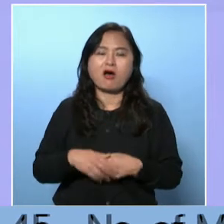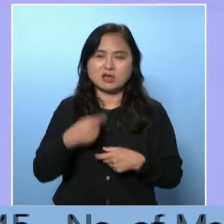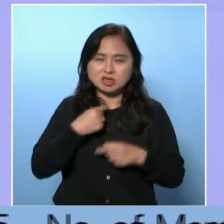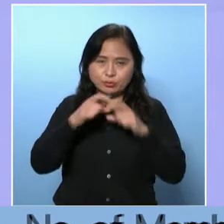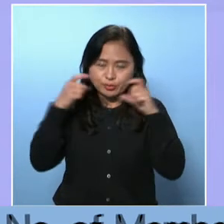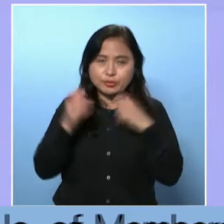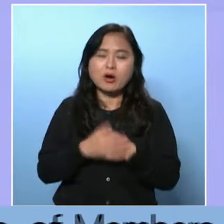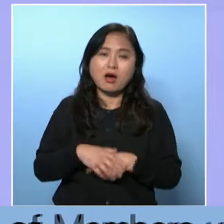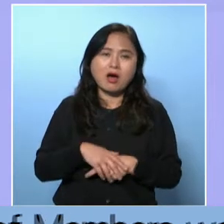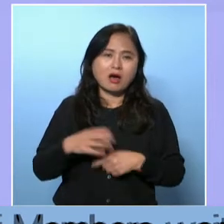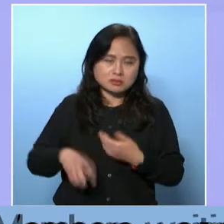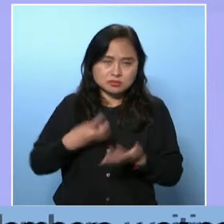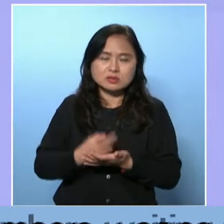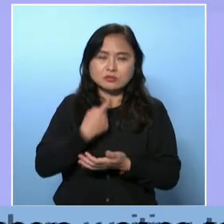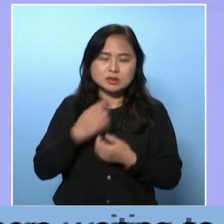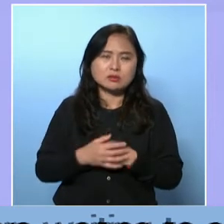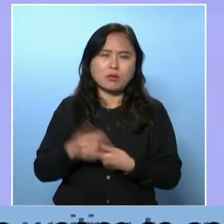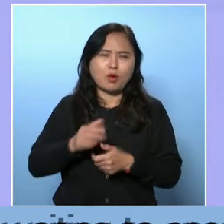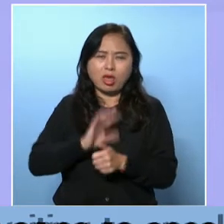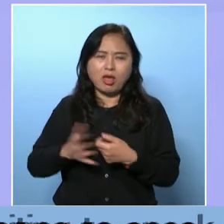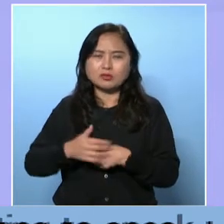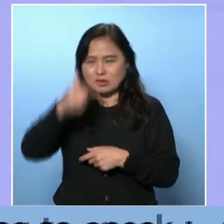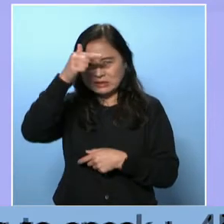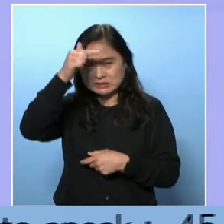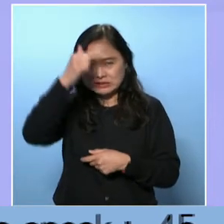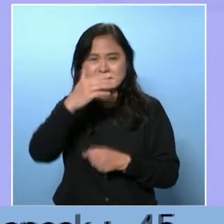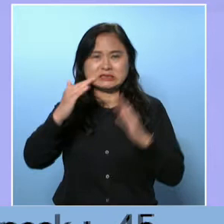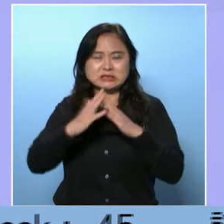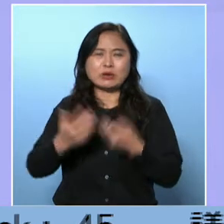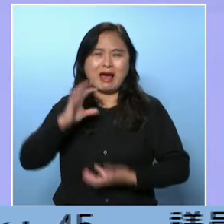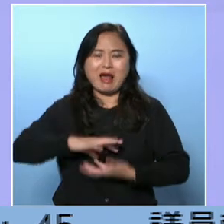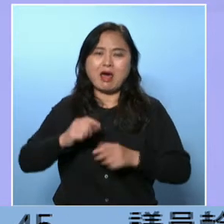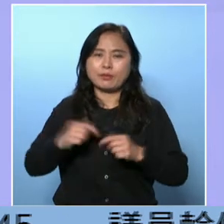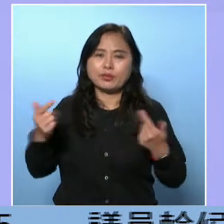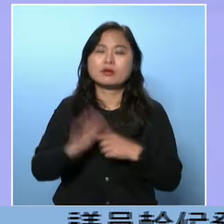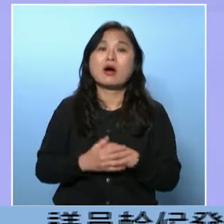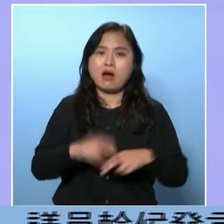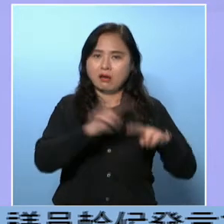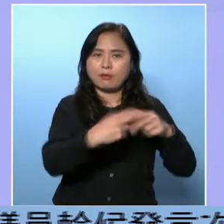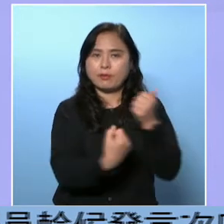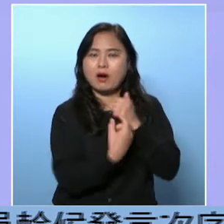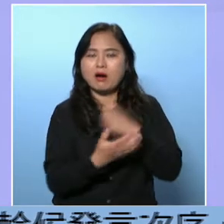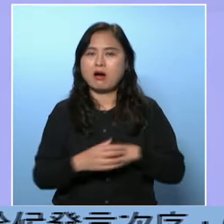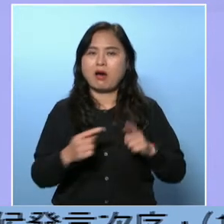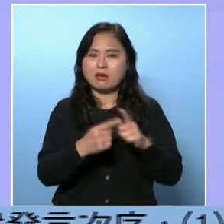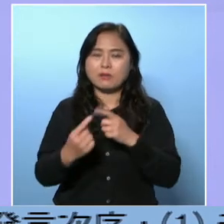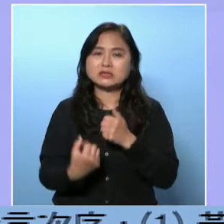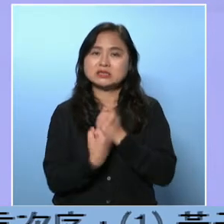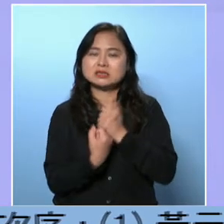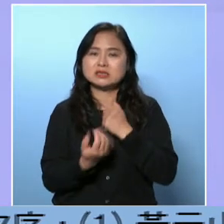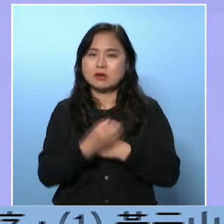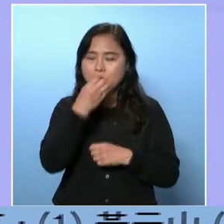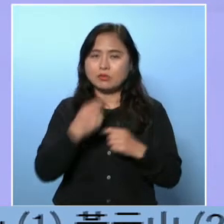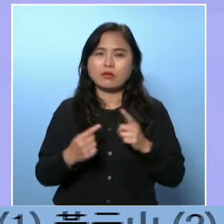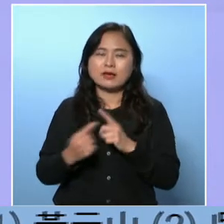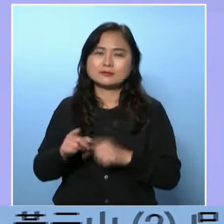social gatherings. You should not lower your guards and add to the burden of our healthcare workers. With the